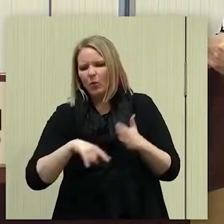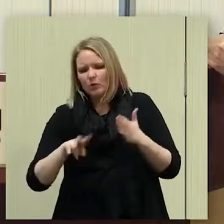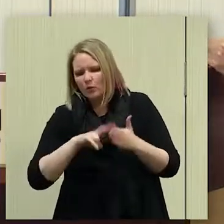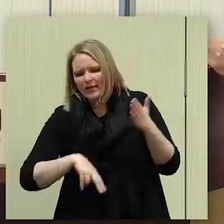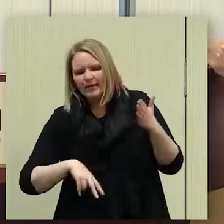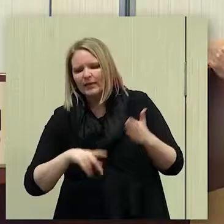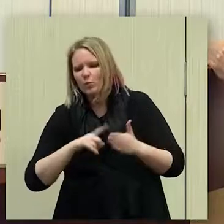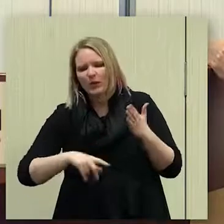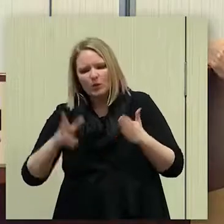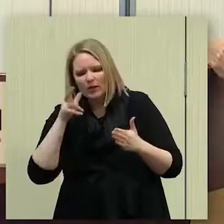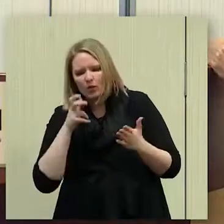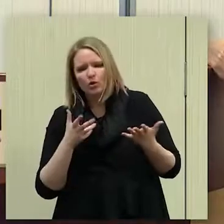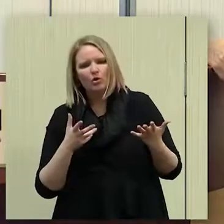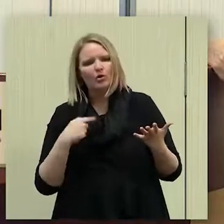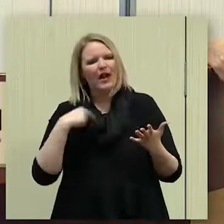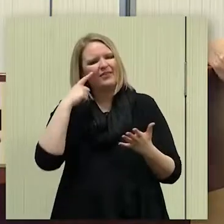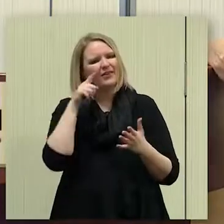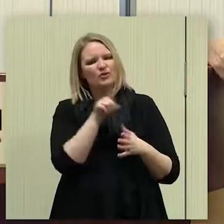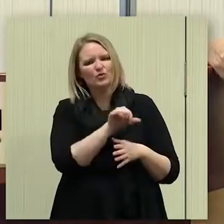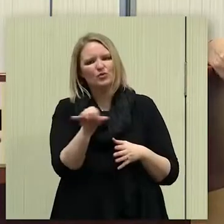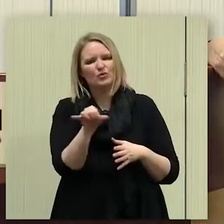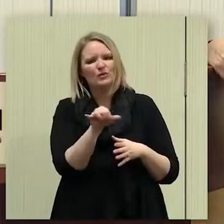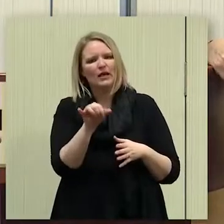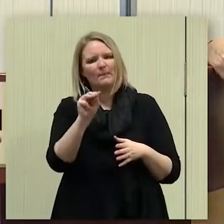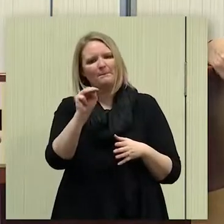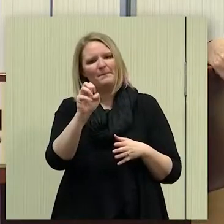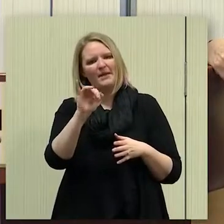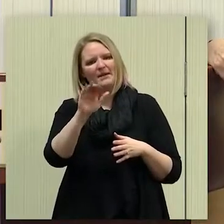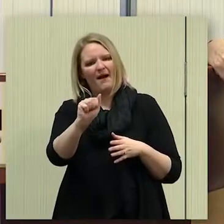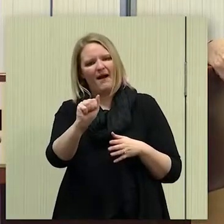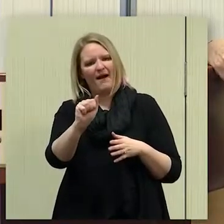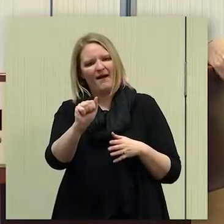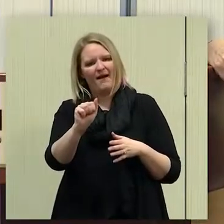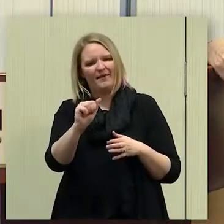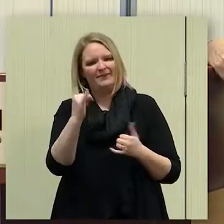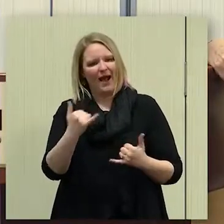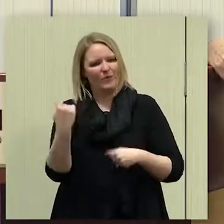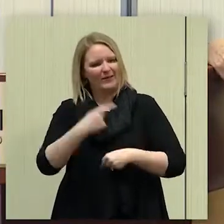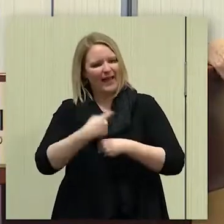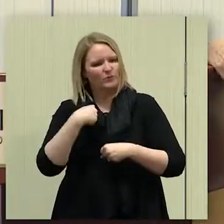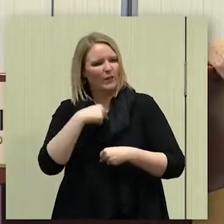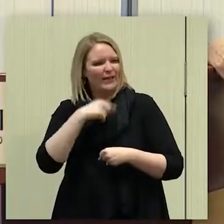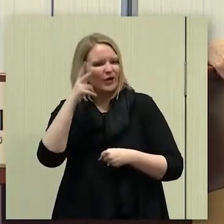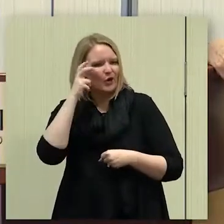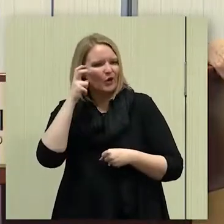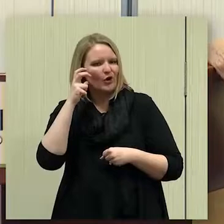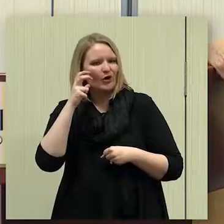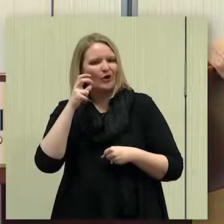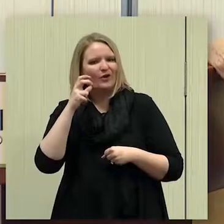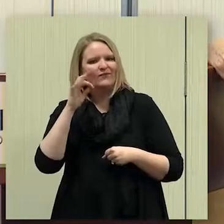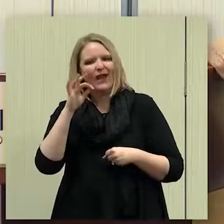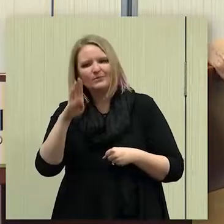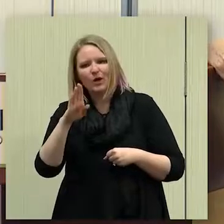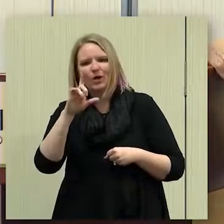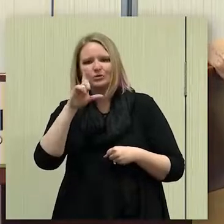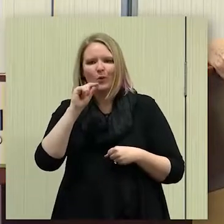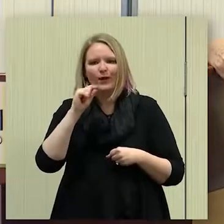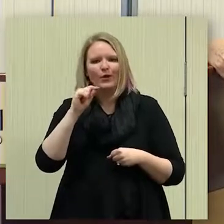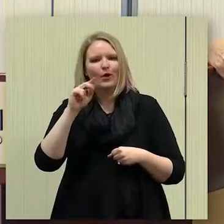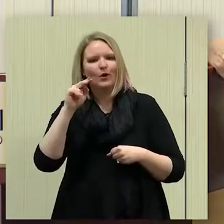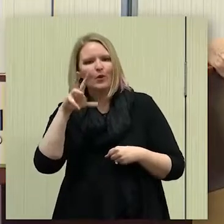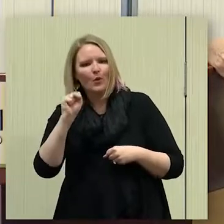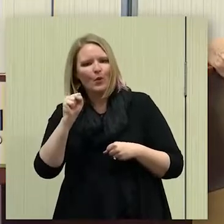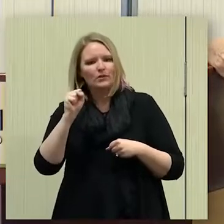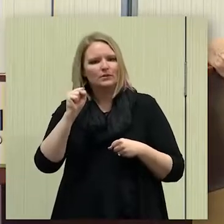they're hearing. I think too with the media nowadays, with so much that we hear on social media and in the news,